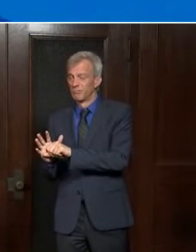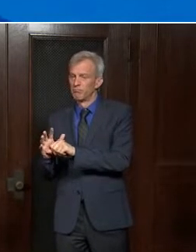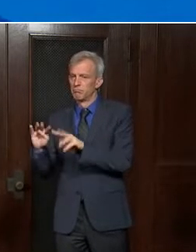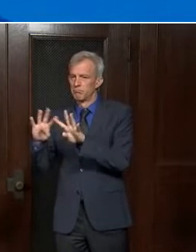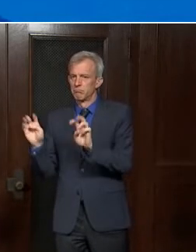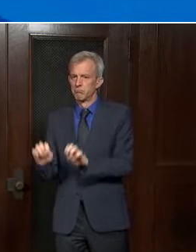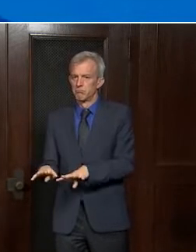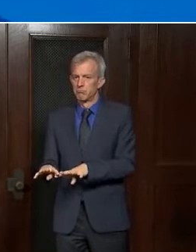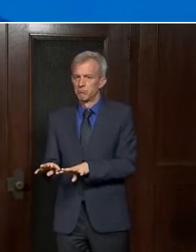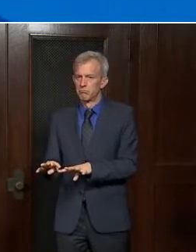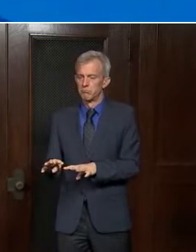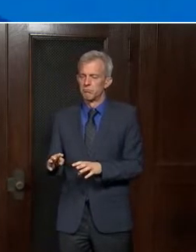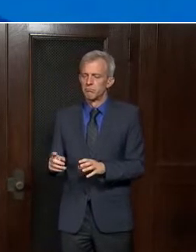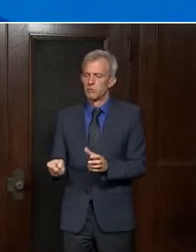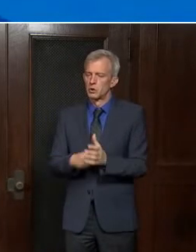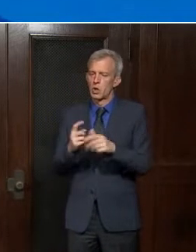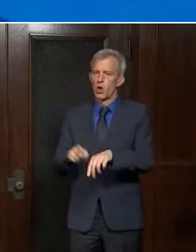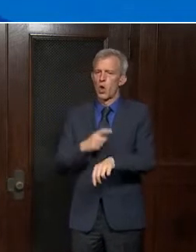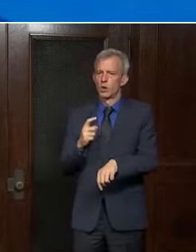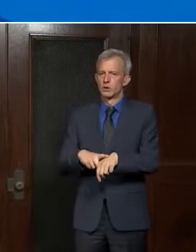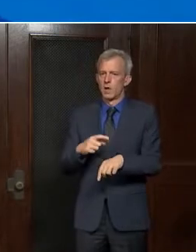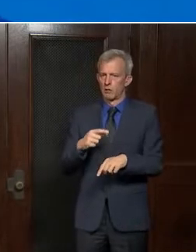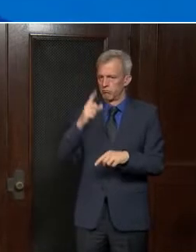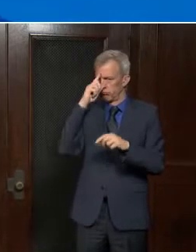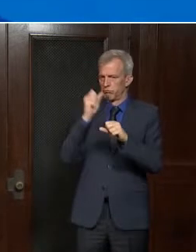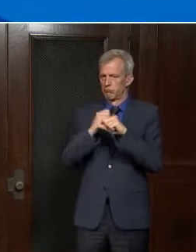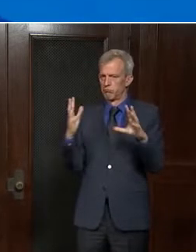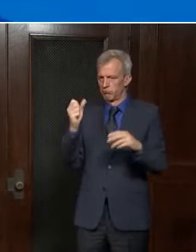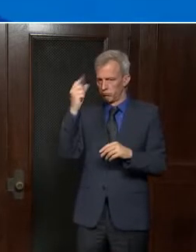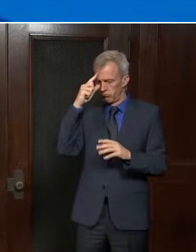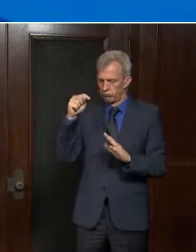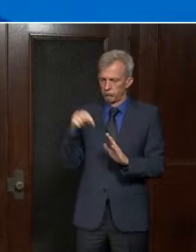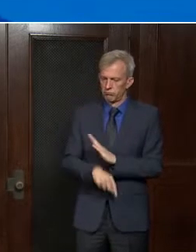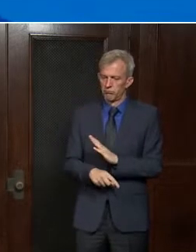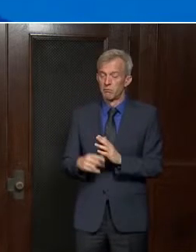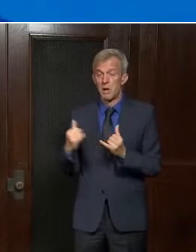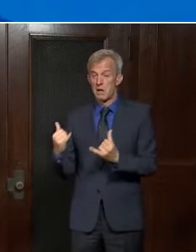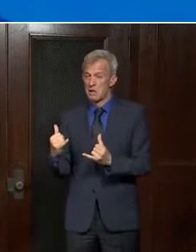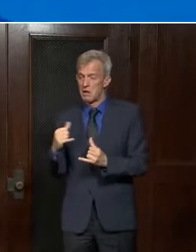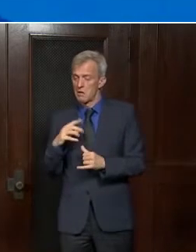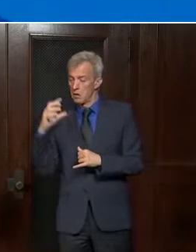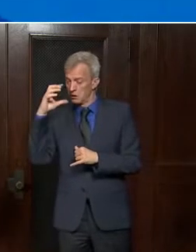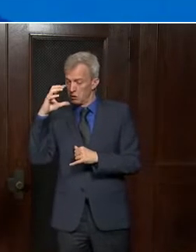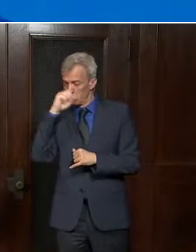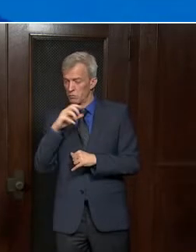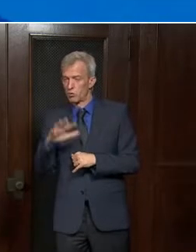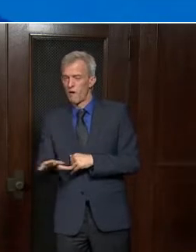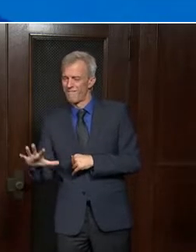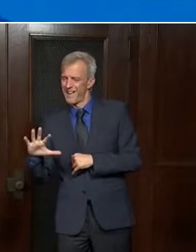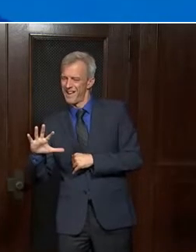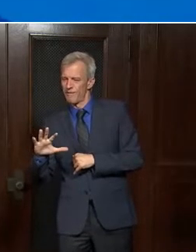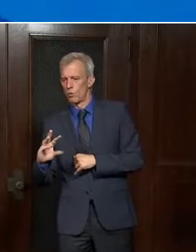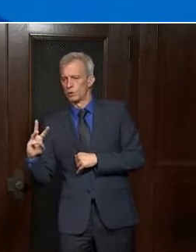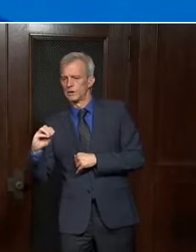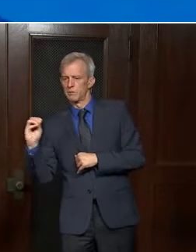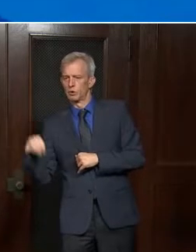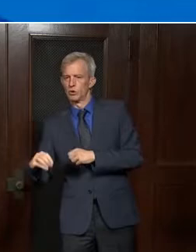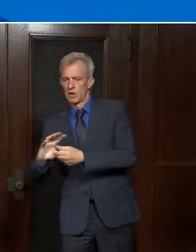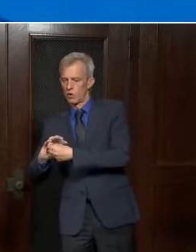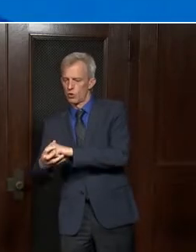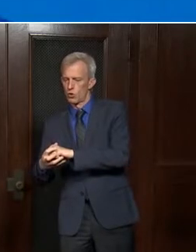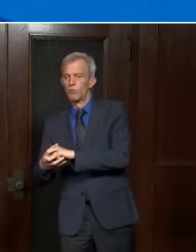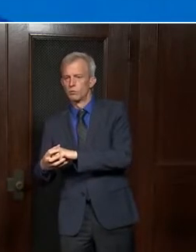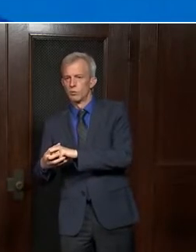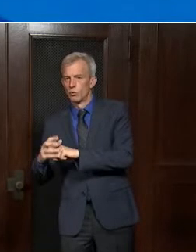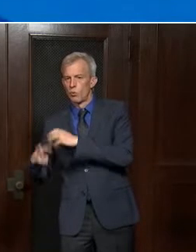for us to understand that full scope. But at this stage, the fatality rate is believed to be about 5 to 6% globally, and about 2 to